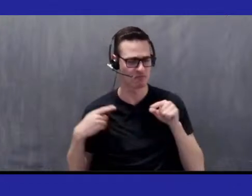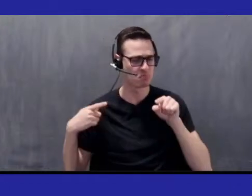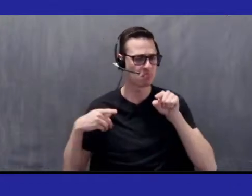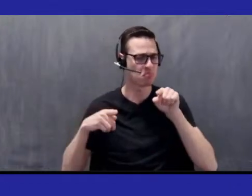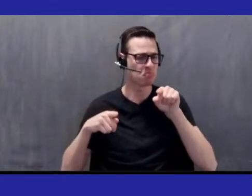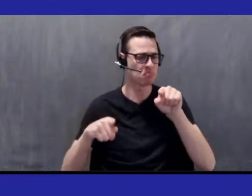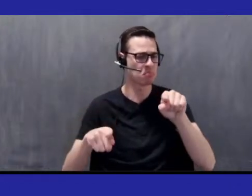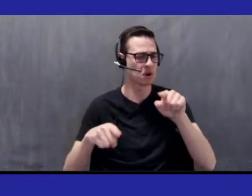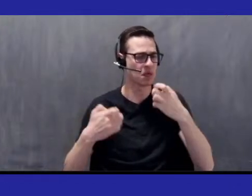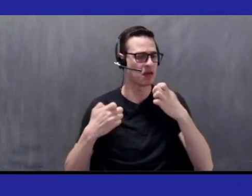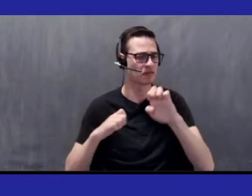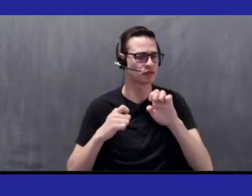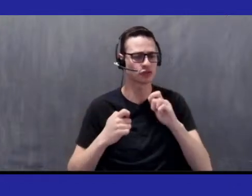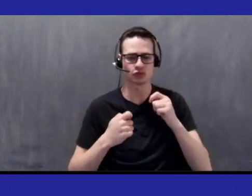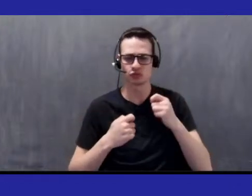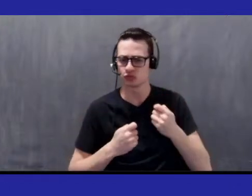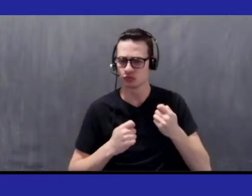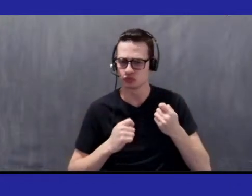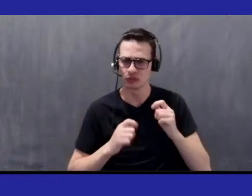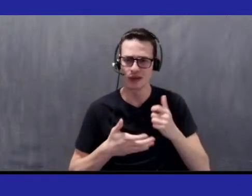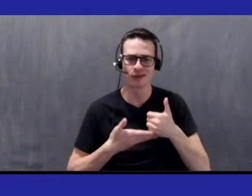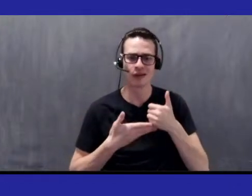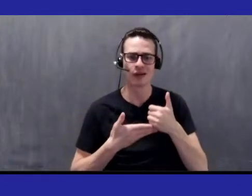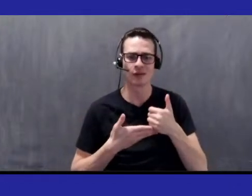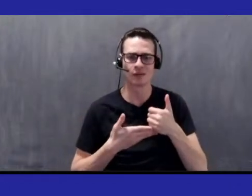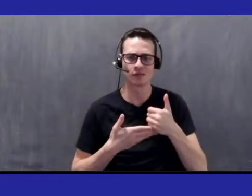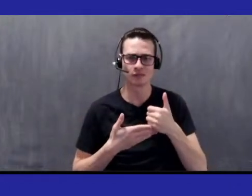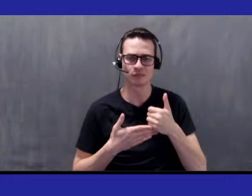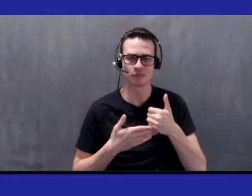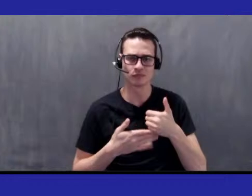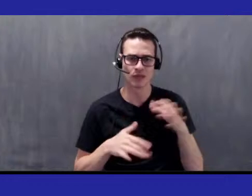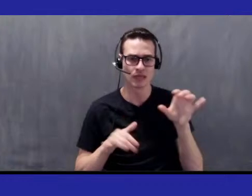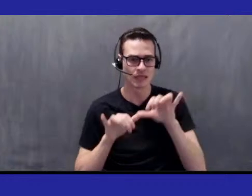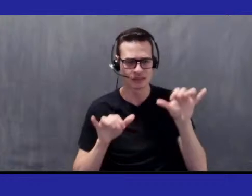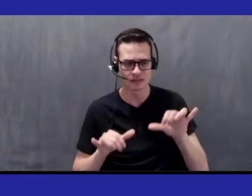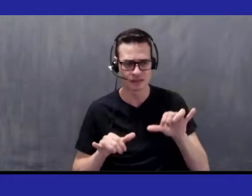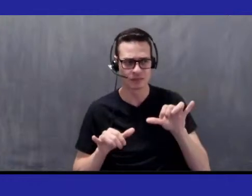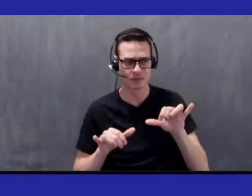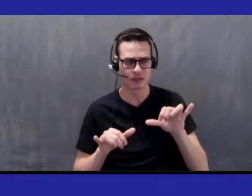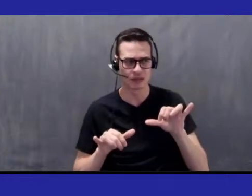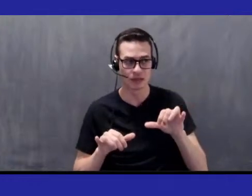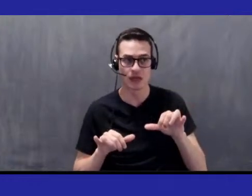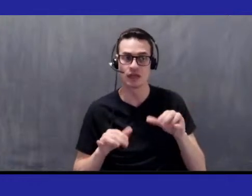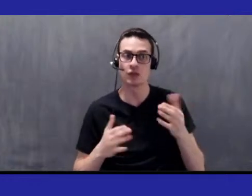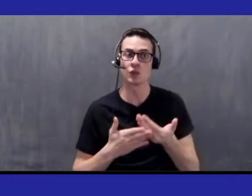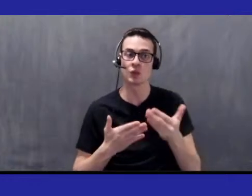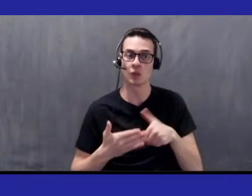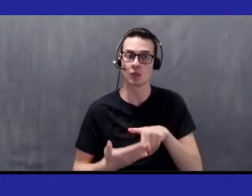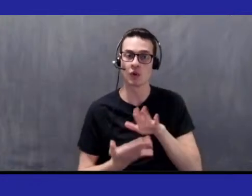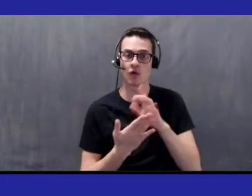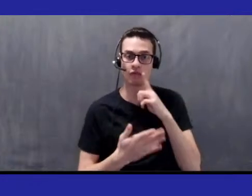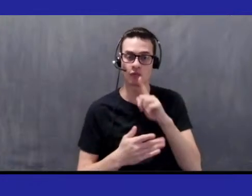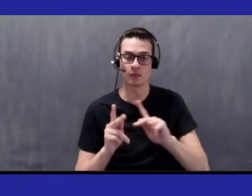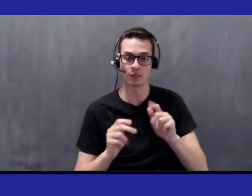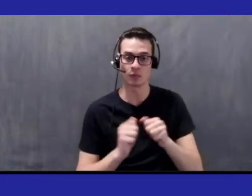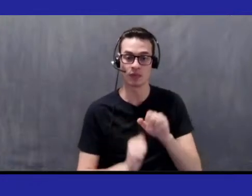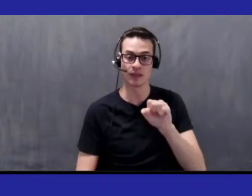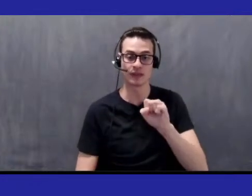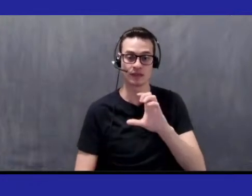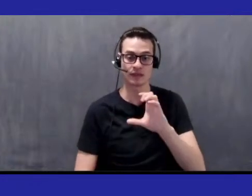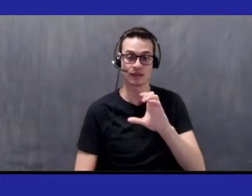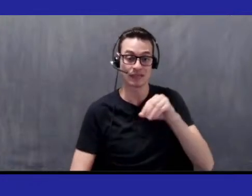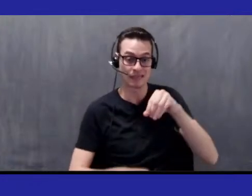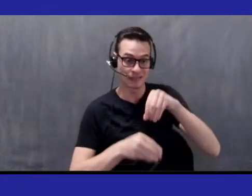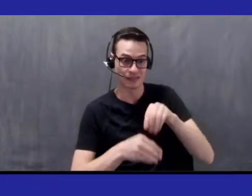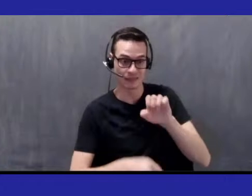to improve and systematize what's the approach to patients with sickle cell in the emergency department and